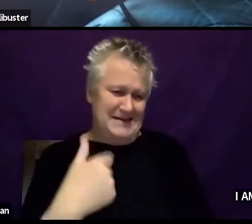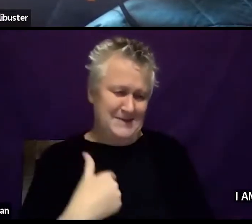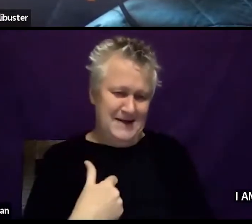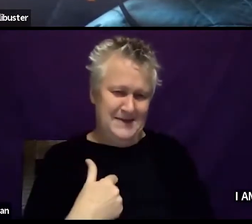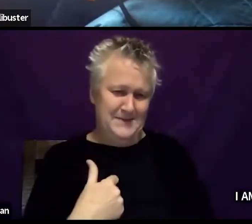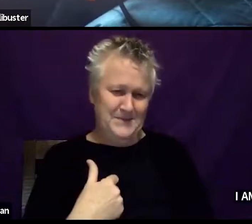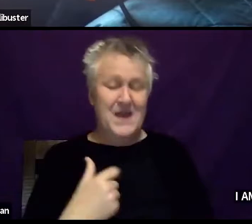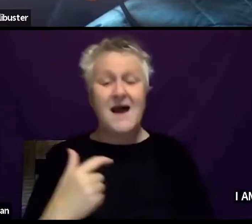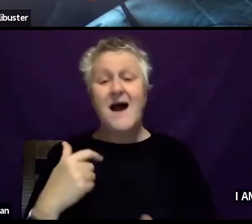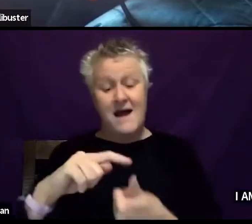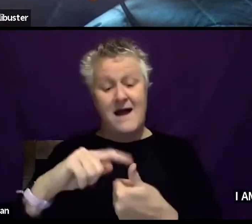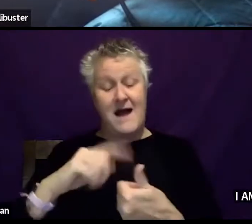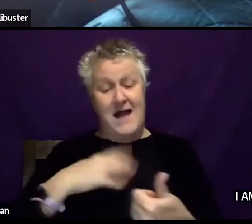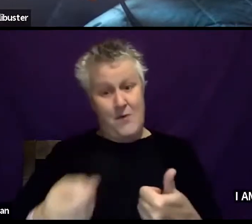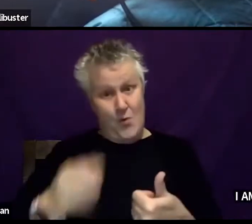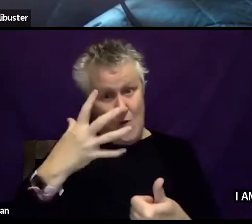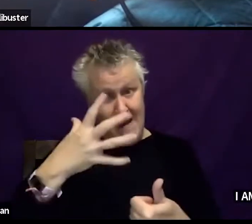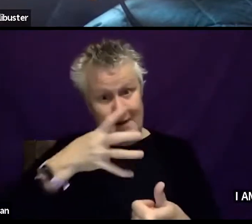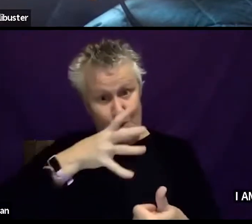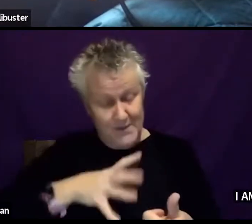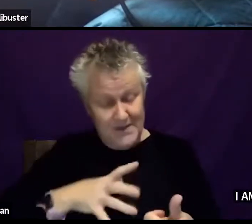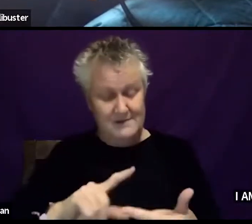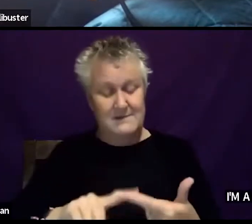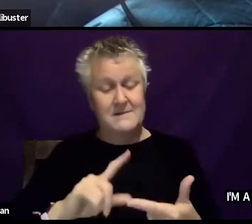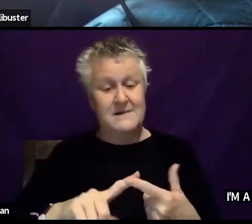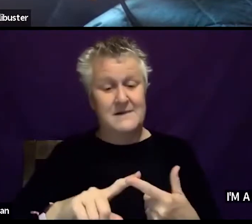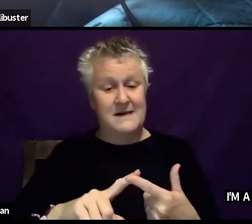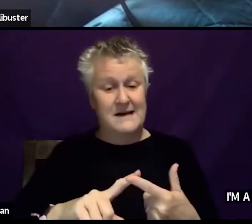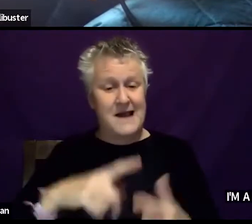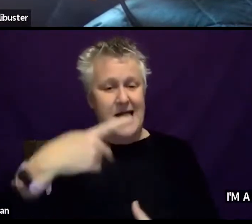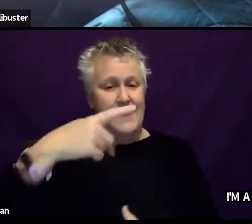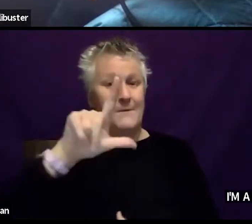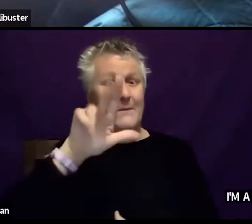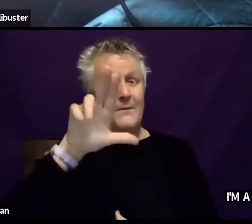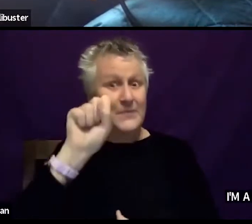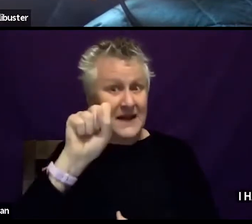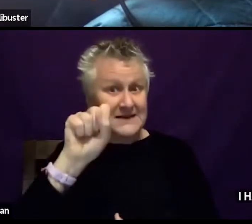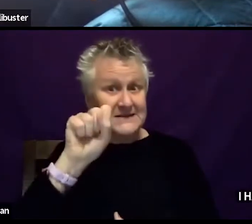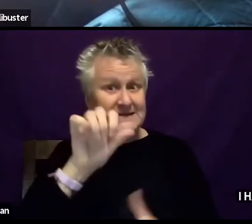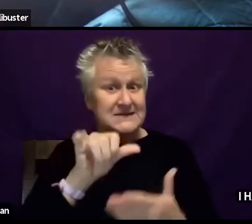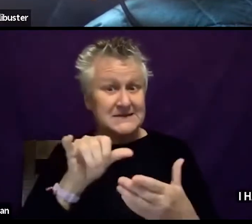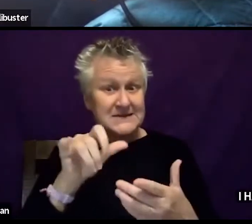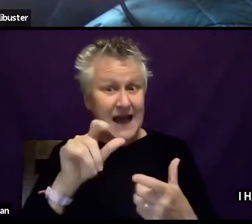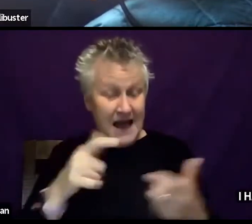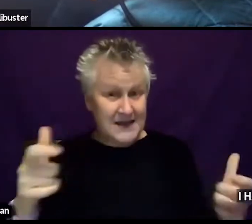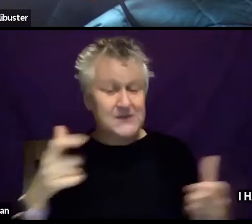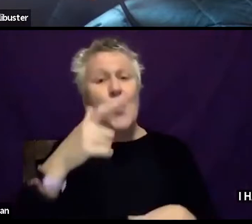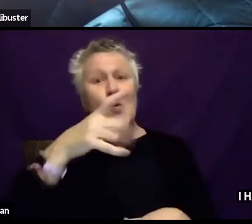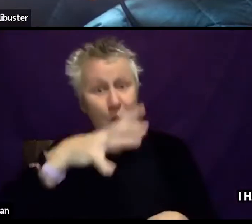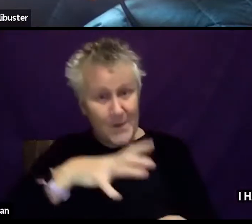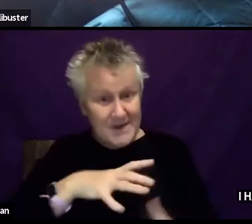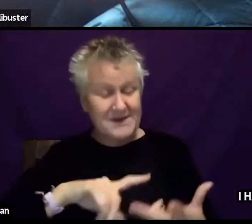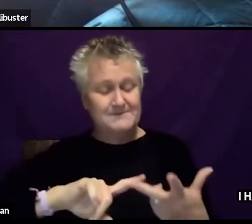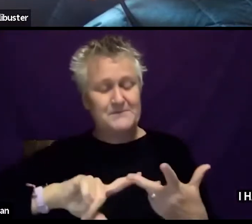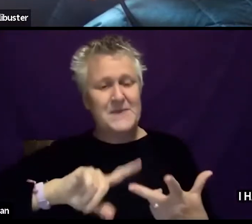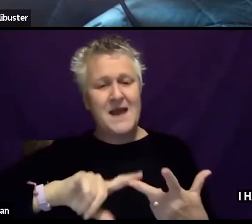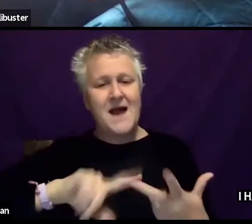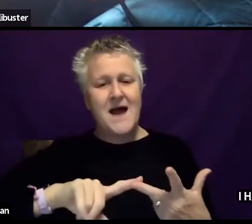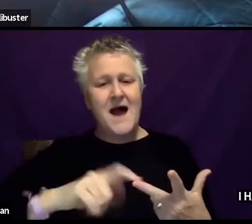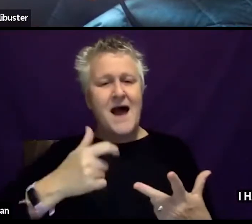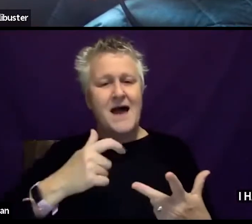size woman. I have blonde hair. I'm wearing a black headset, which is kind of on one ear and has a little